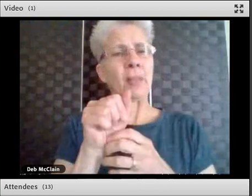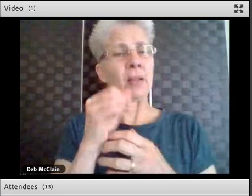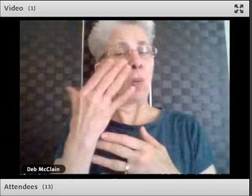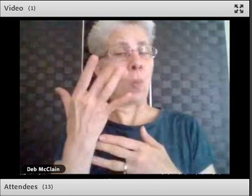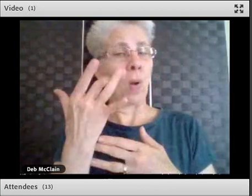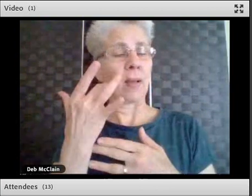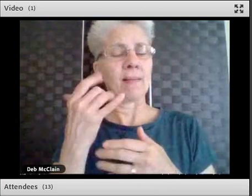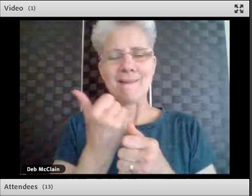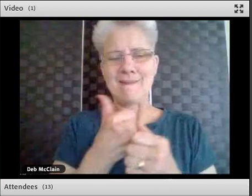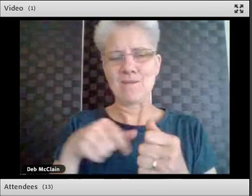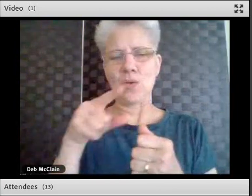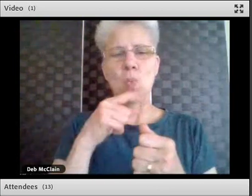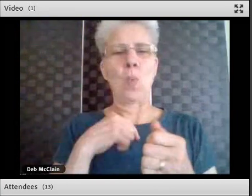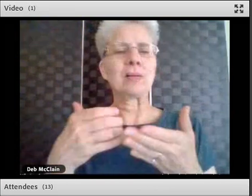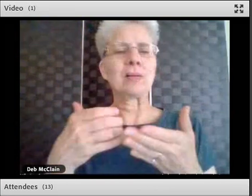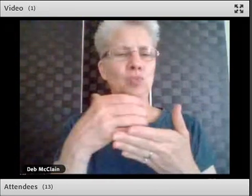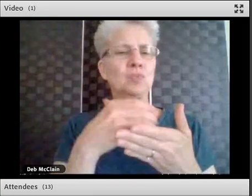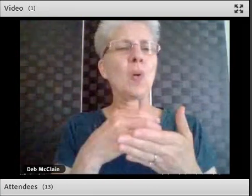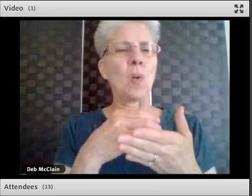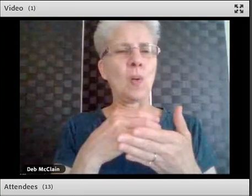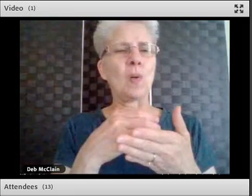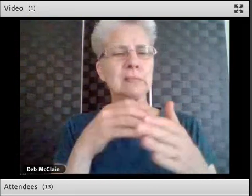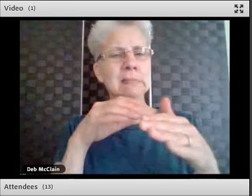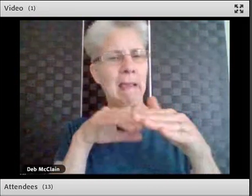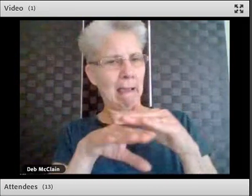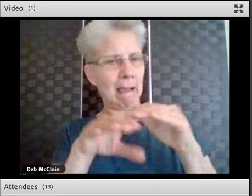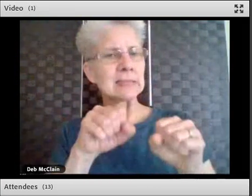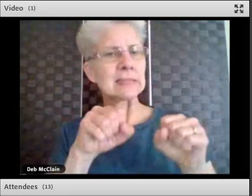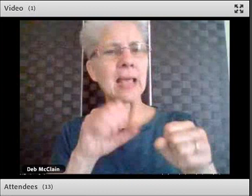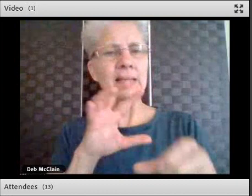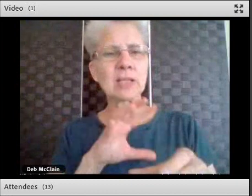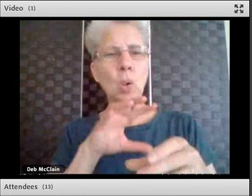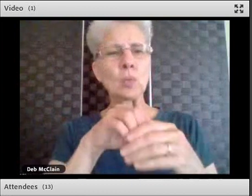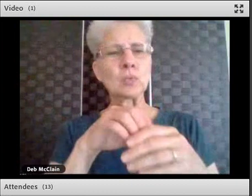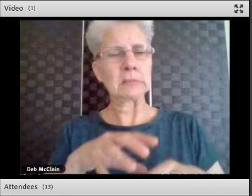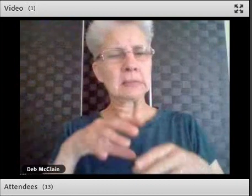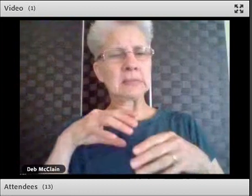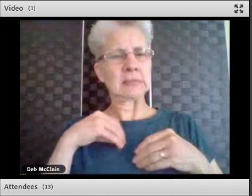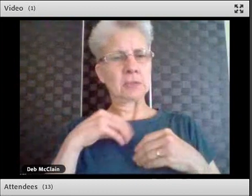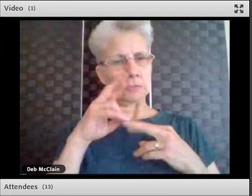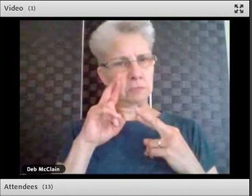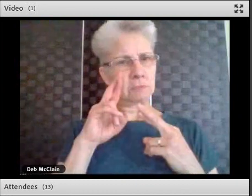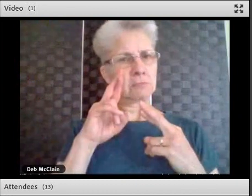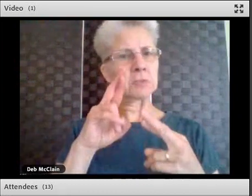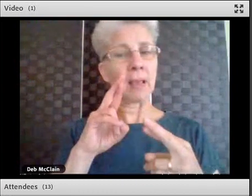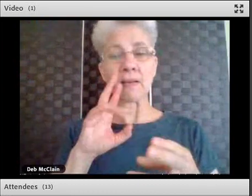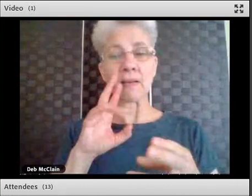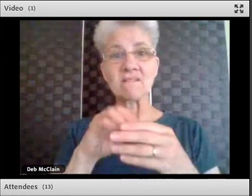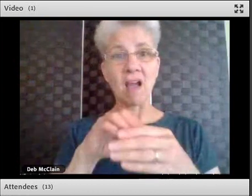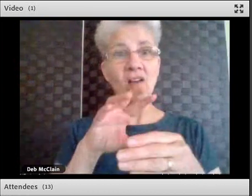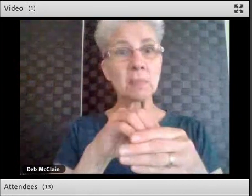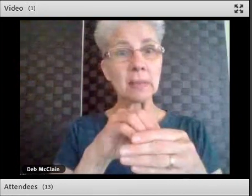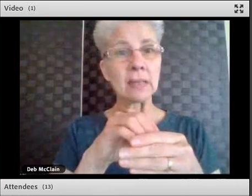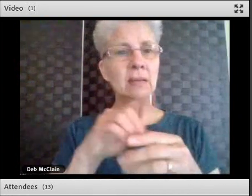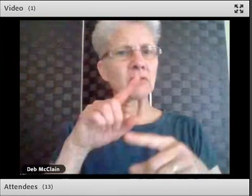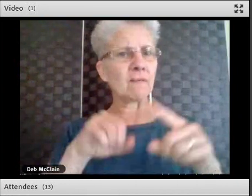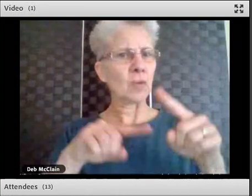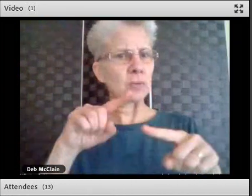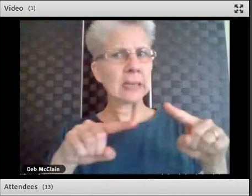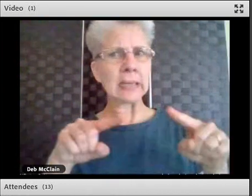because everyone deserves access, inclusion, acceptance, respect, involvement,